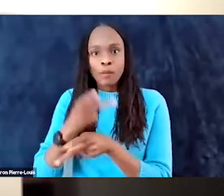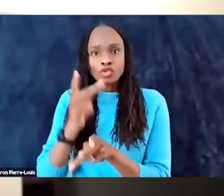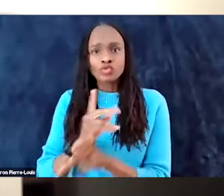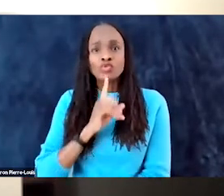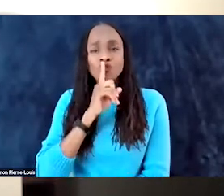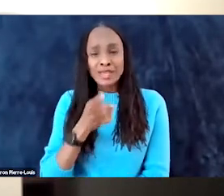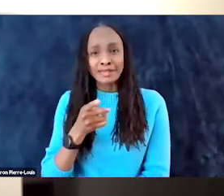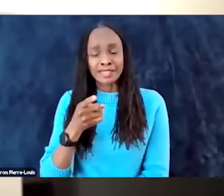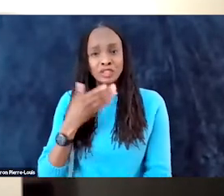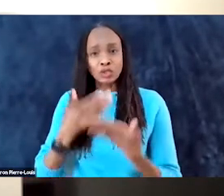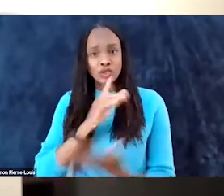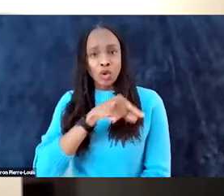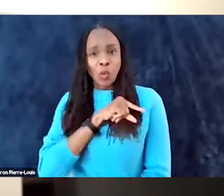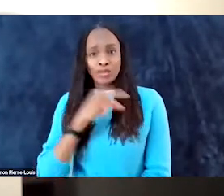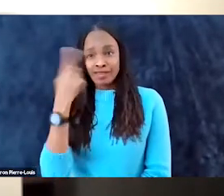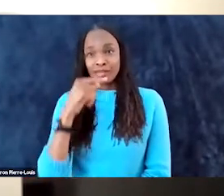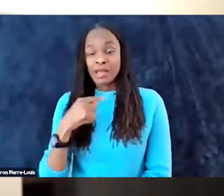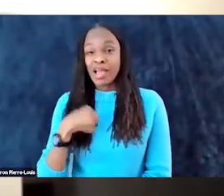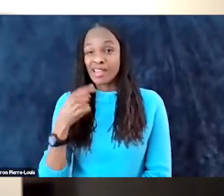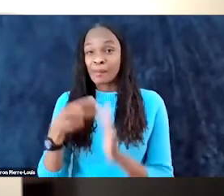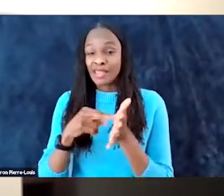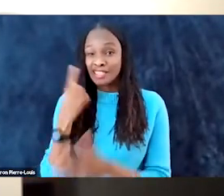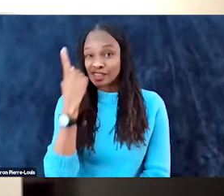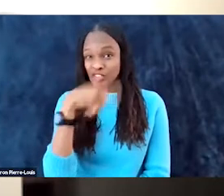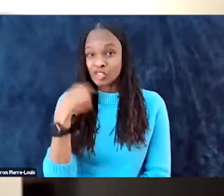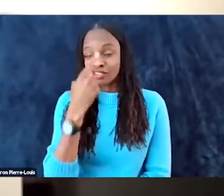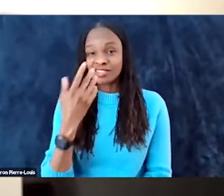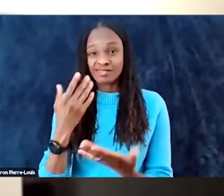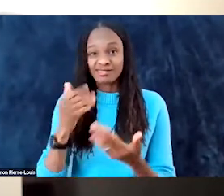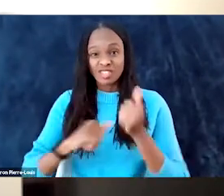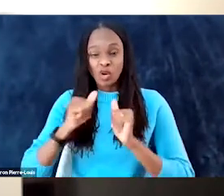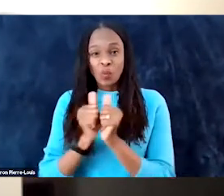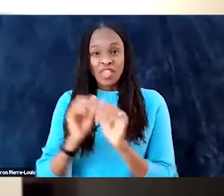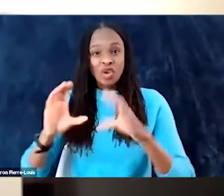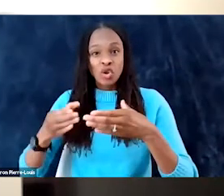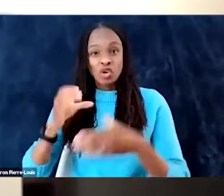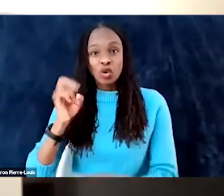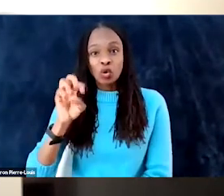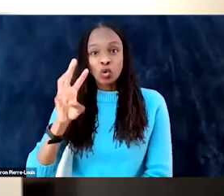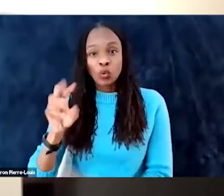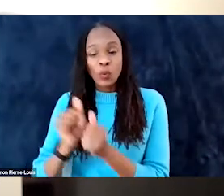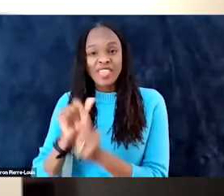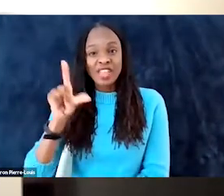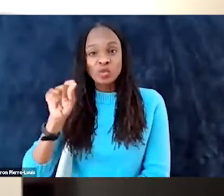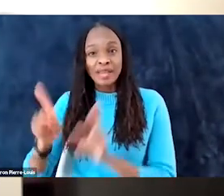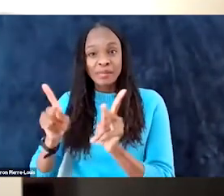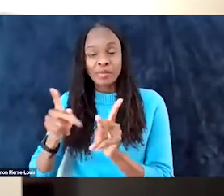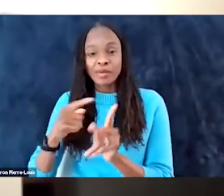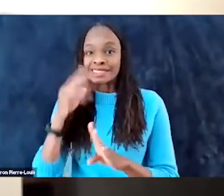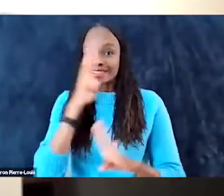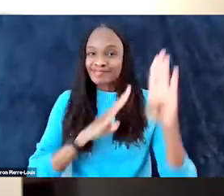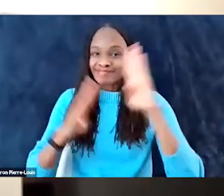really quality looking, and I mean looking, shows with crews of 20 people. I worry about whether